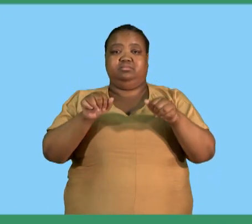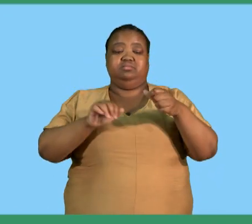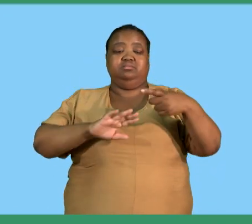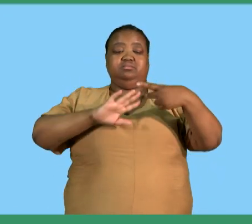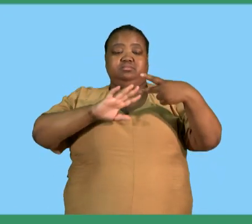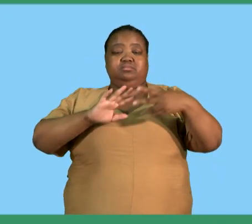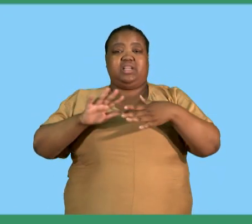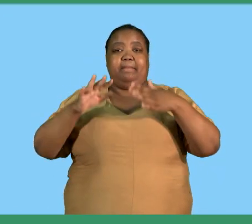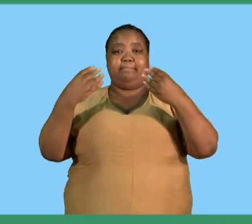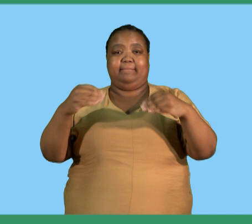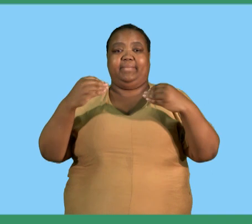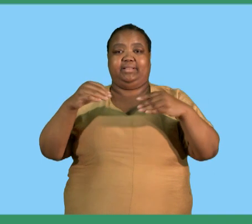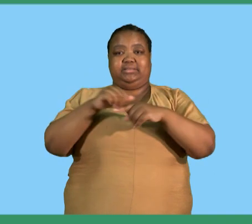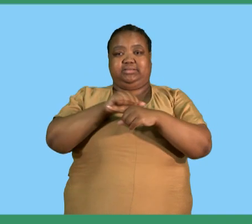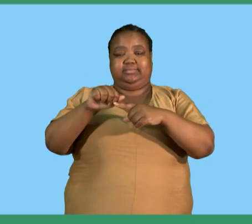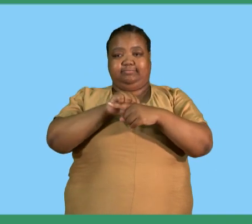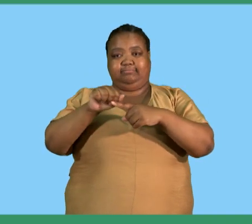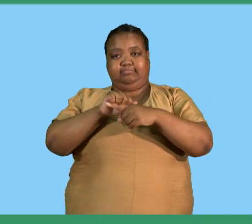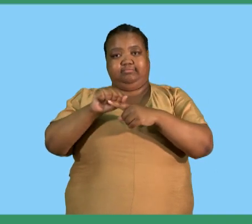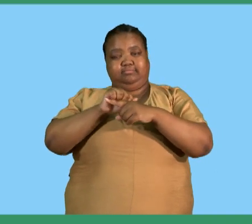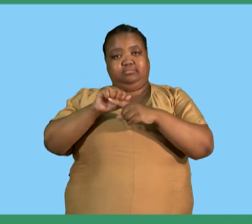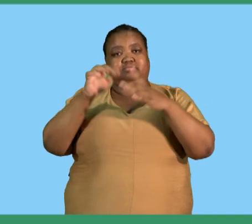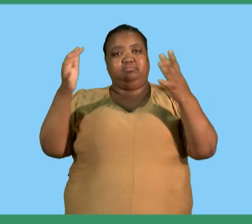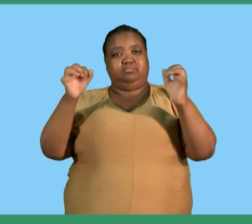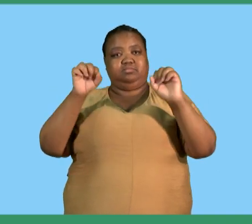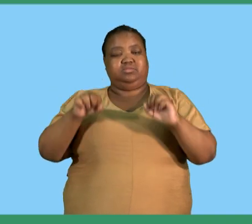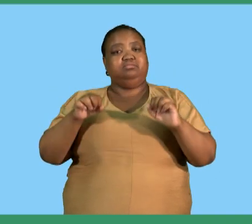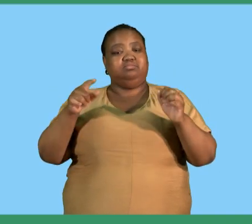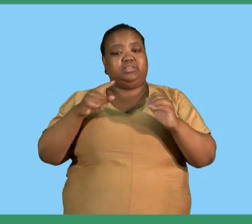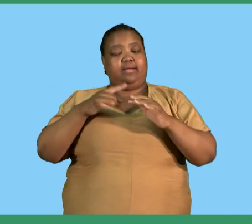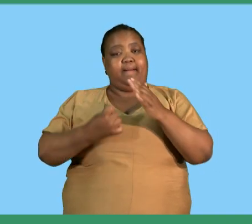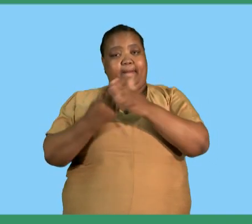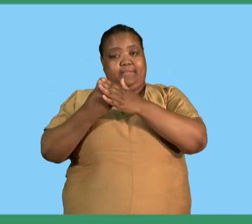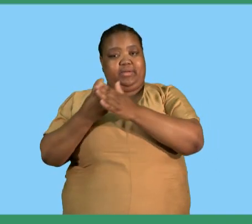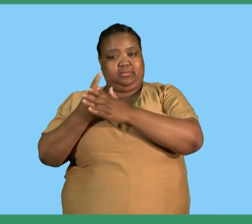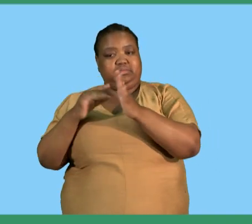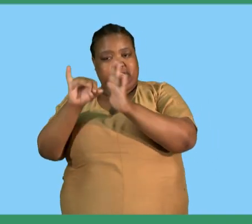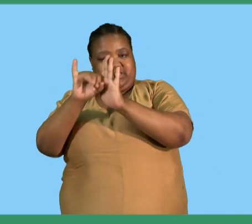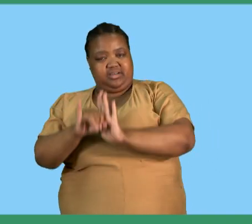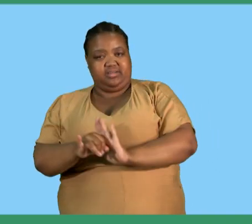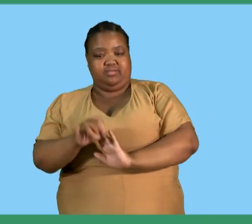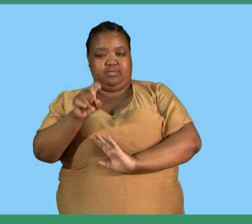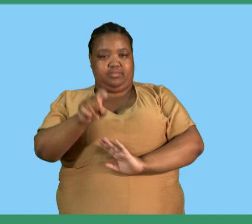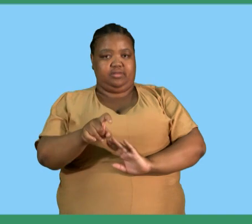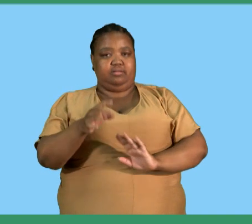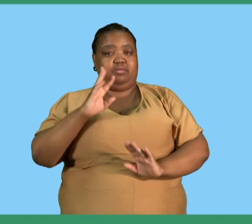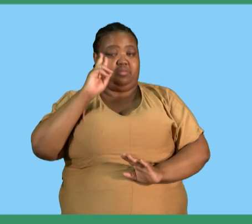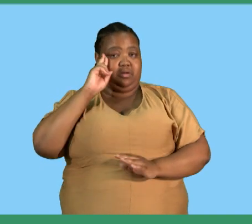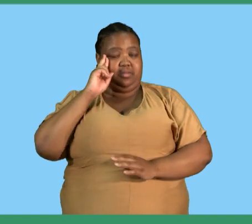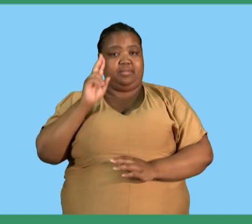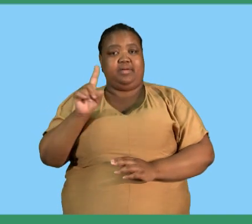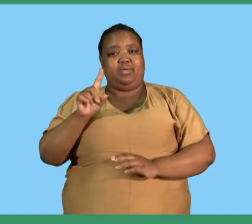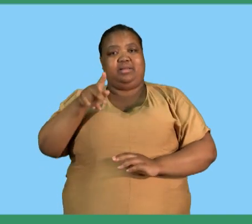identify the above mentioned business practices from the statements or scenarios. So don't forget